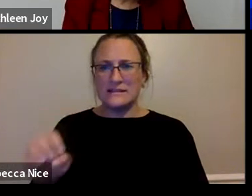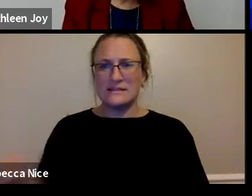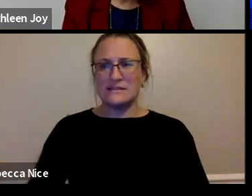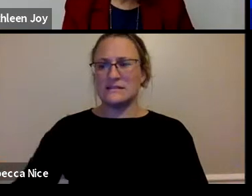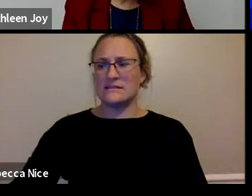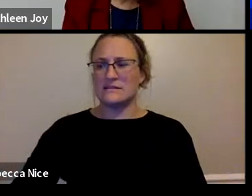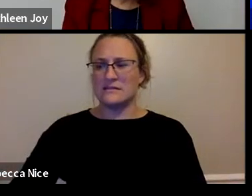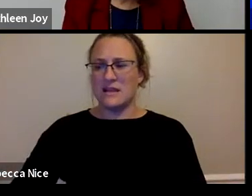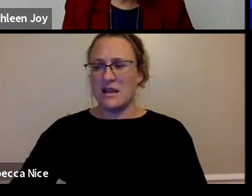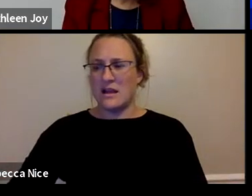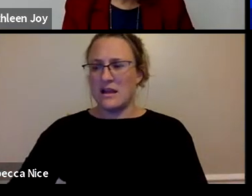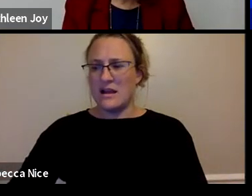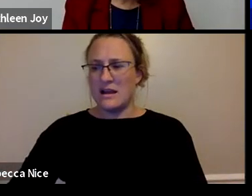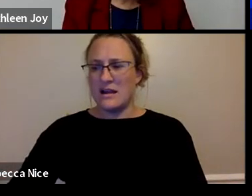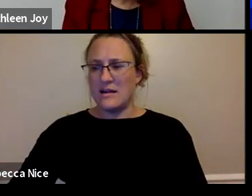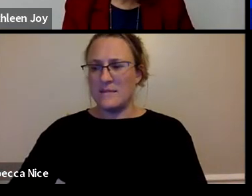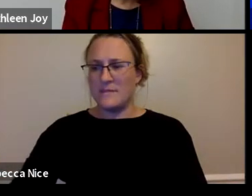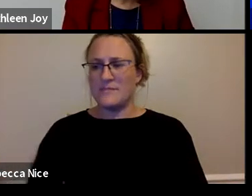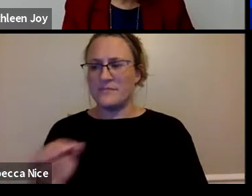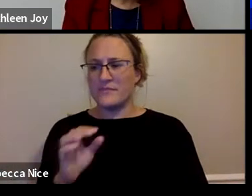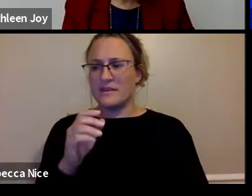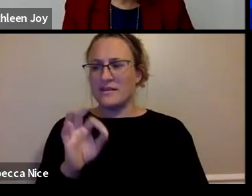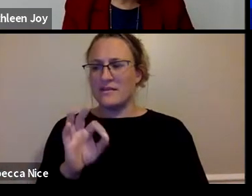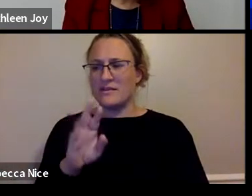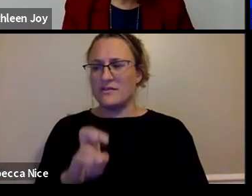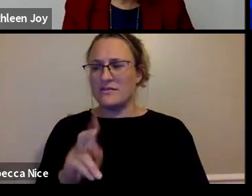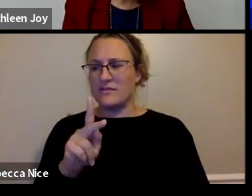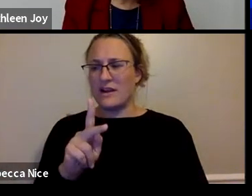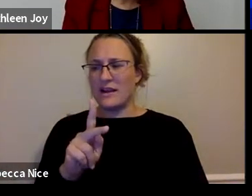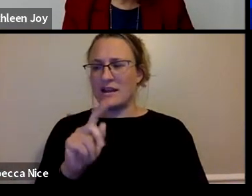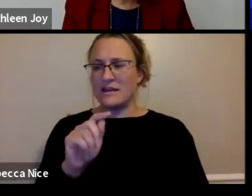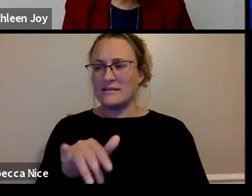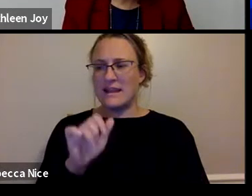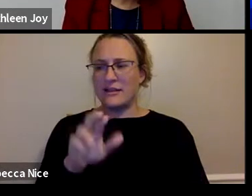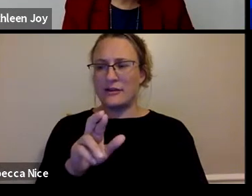Frank Taylor. Did we hear from Frank? No.